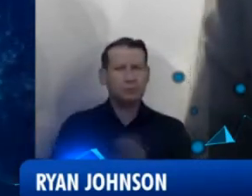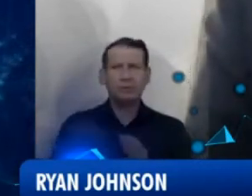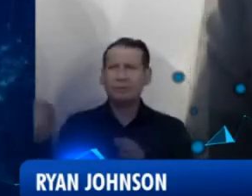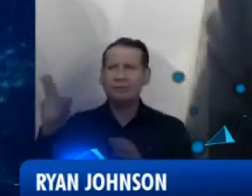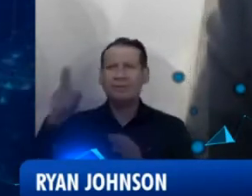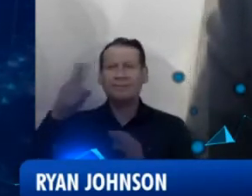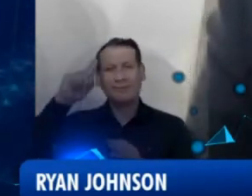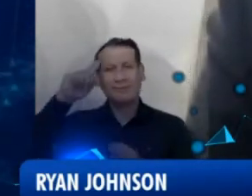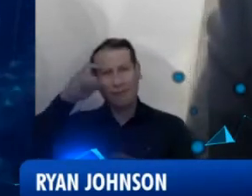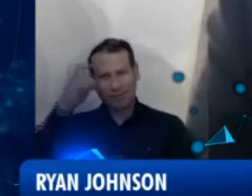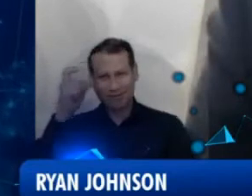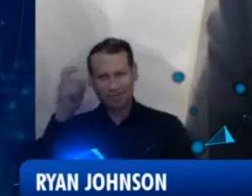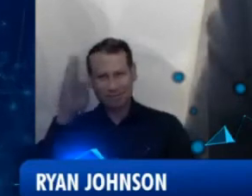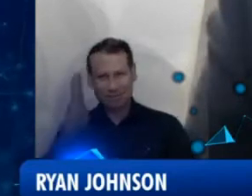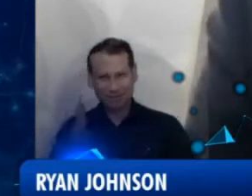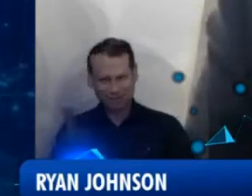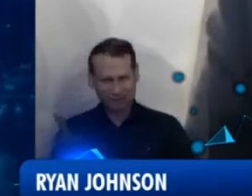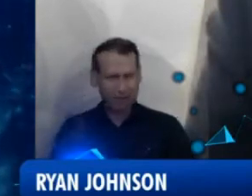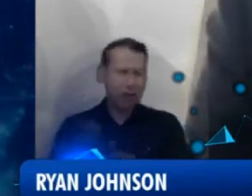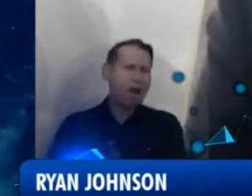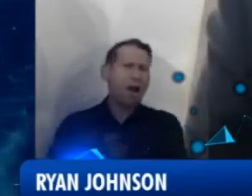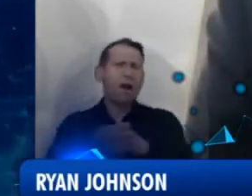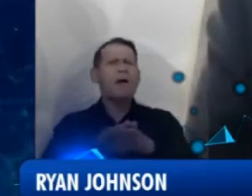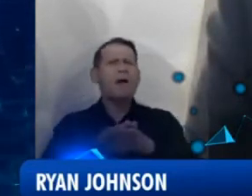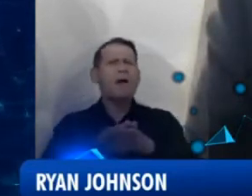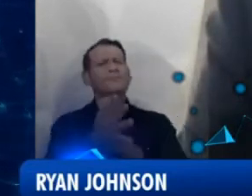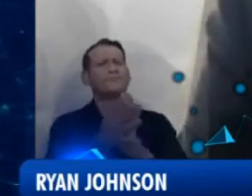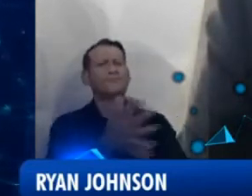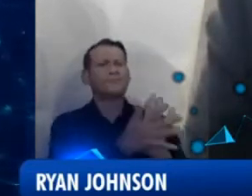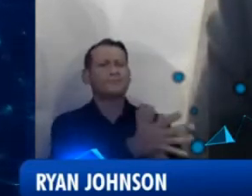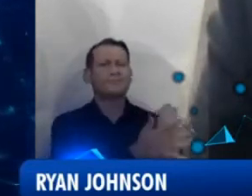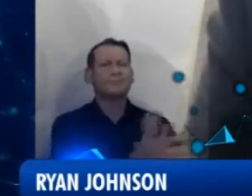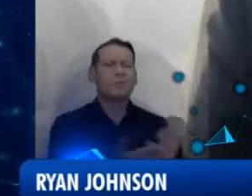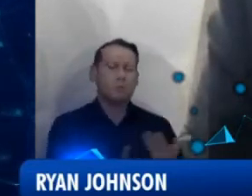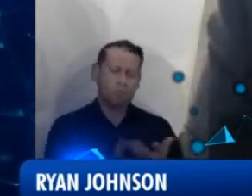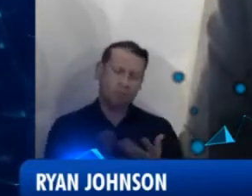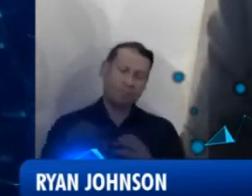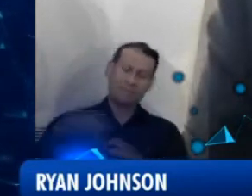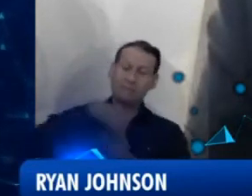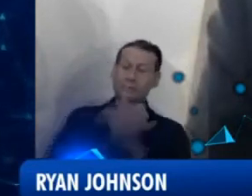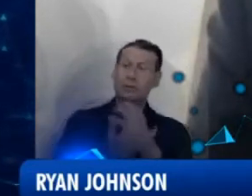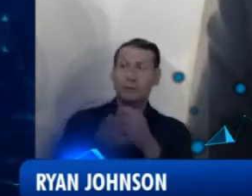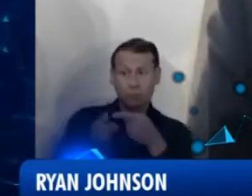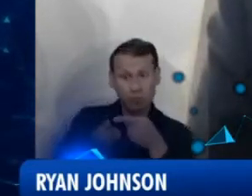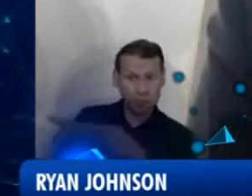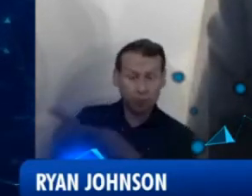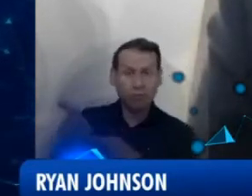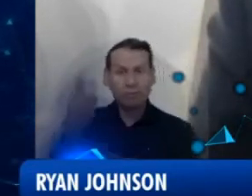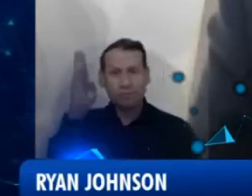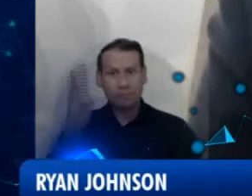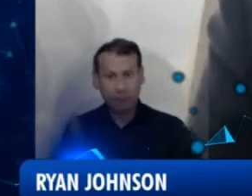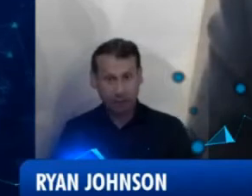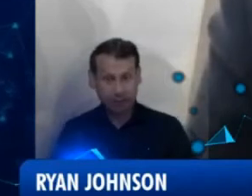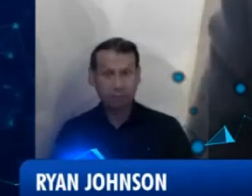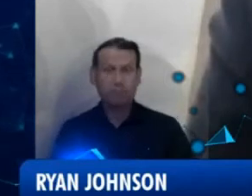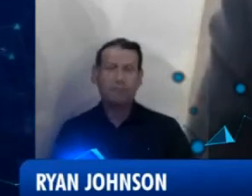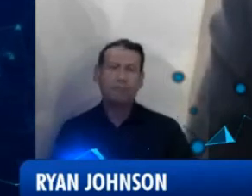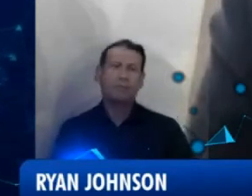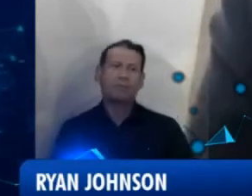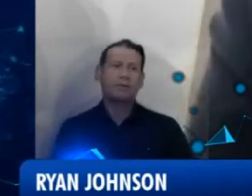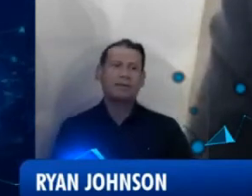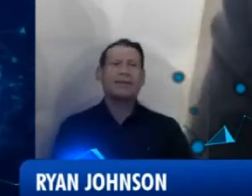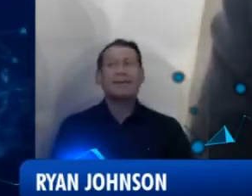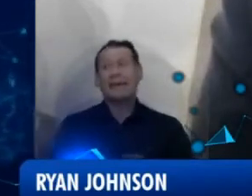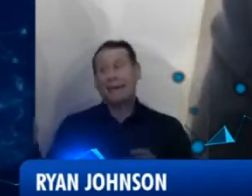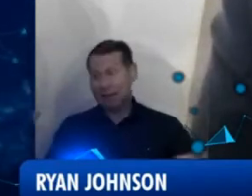it was encouraged by the Brazilian government using the capacity of its national satellite and using a society between Viasat